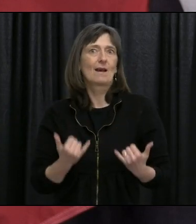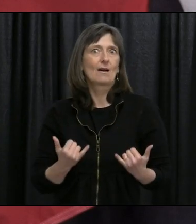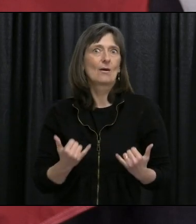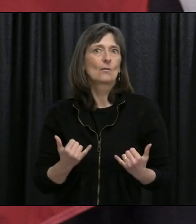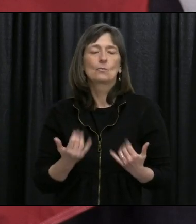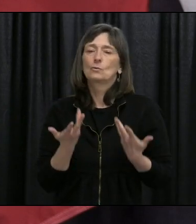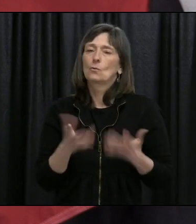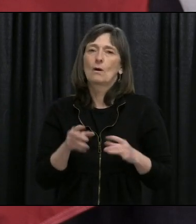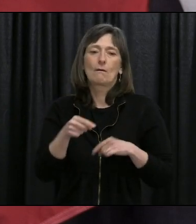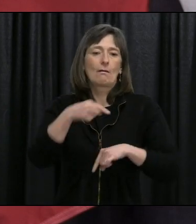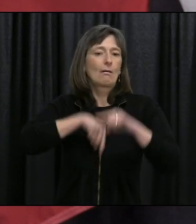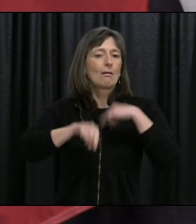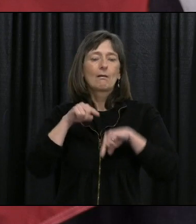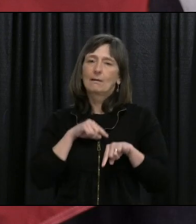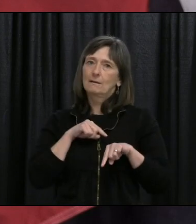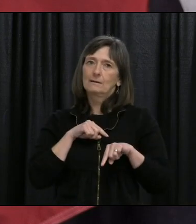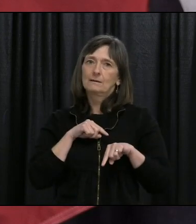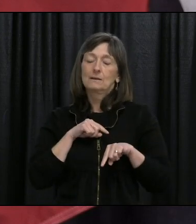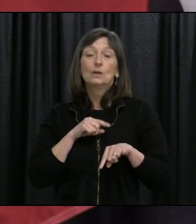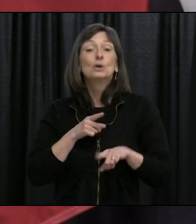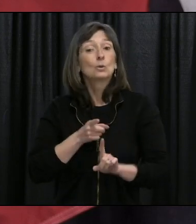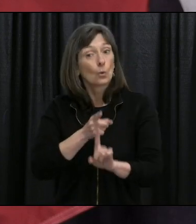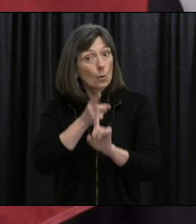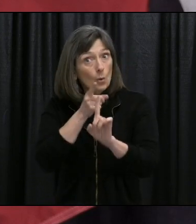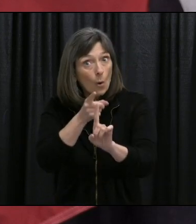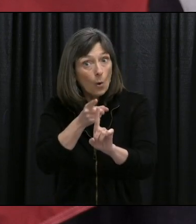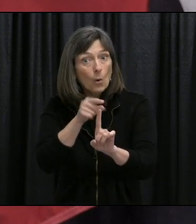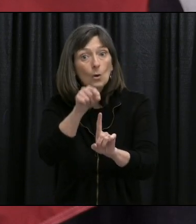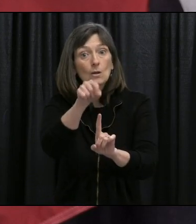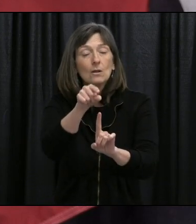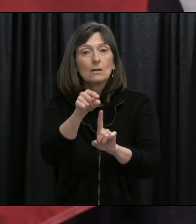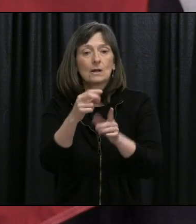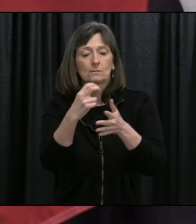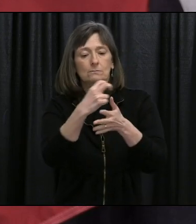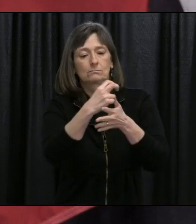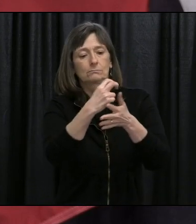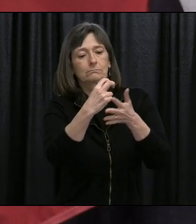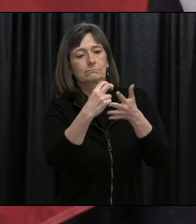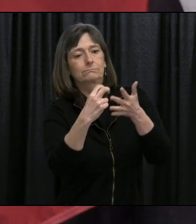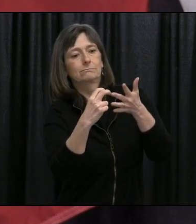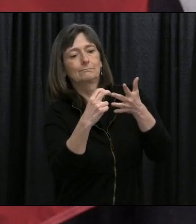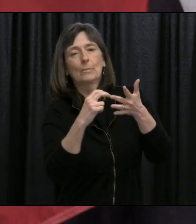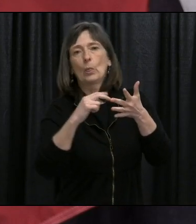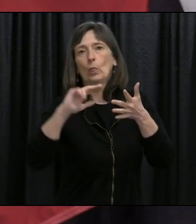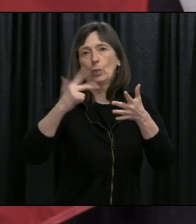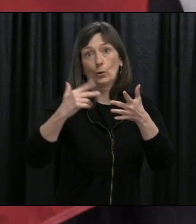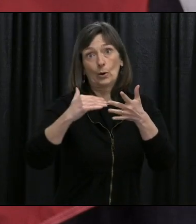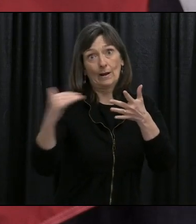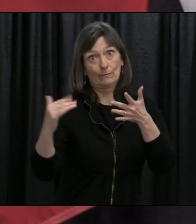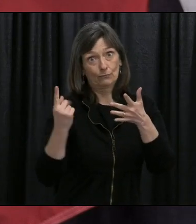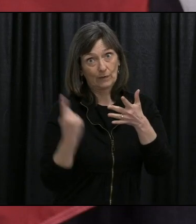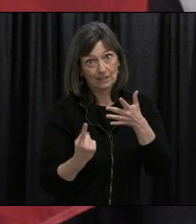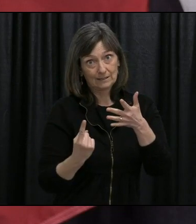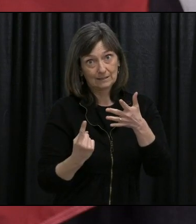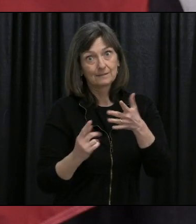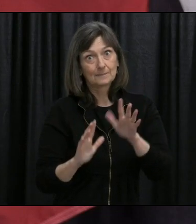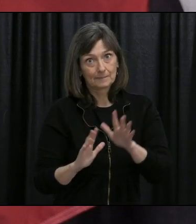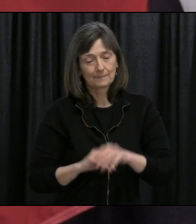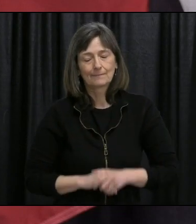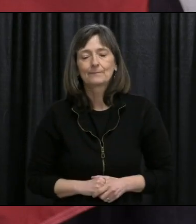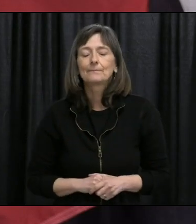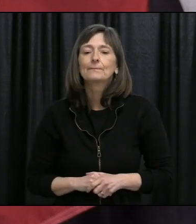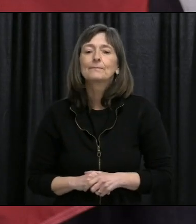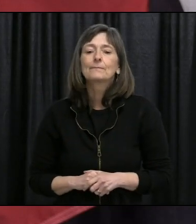move forward together. Our goal here is to get to alert level 3. Now, over the last few months,